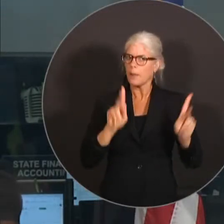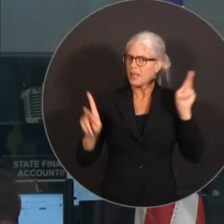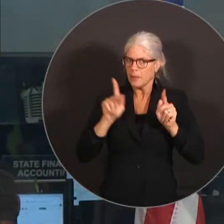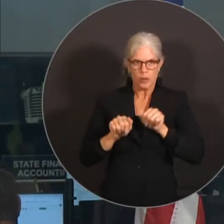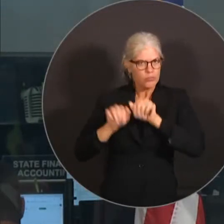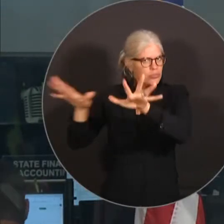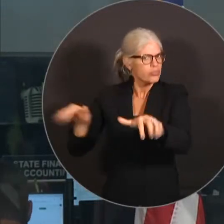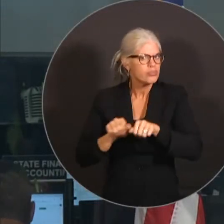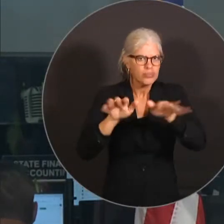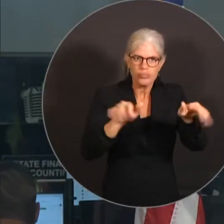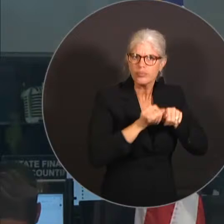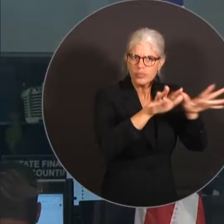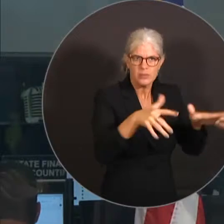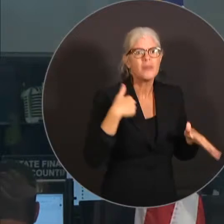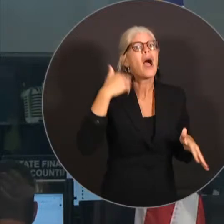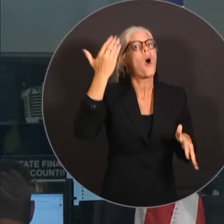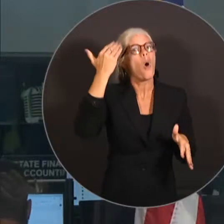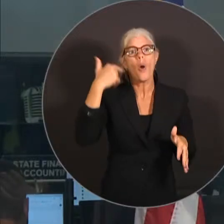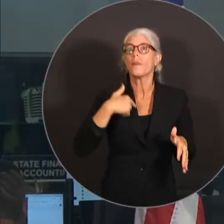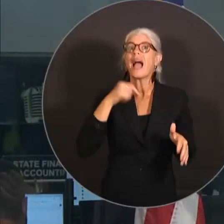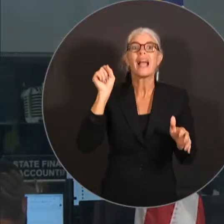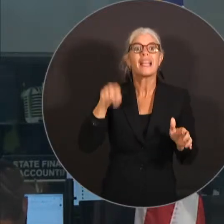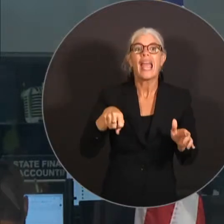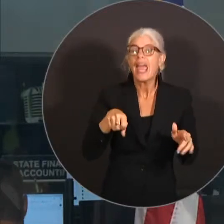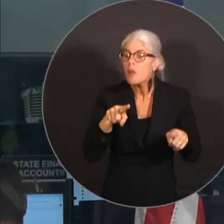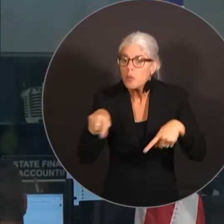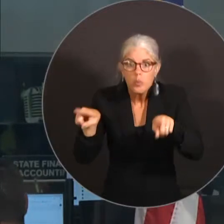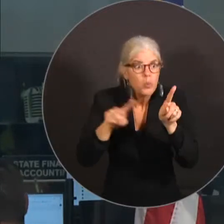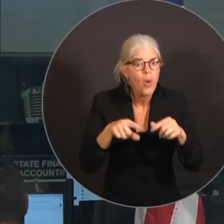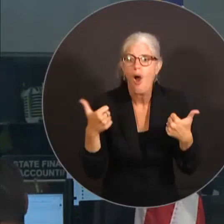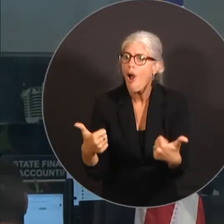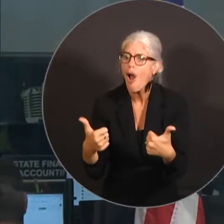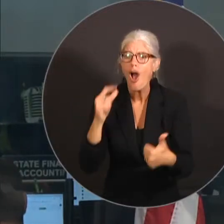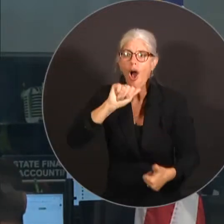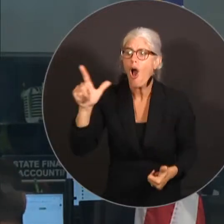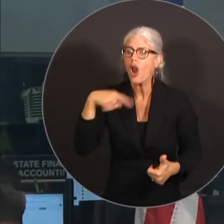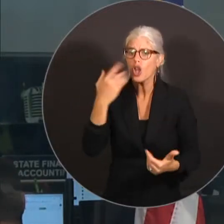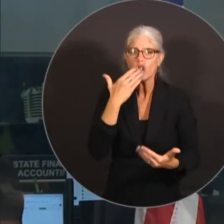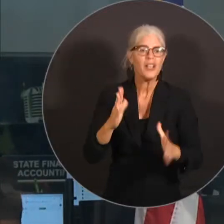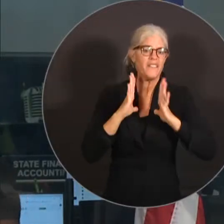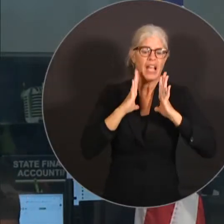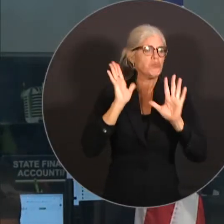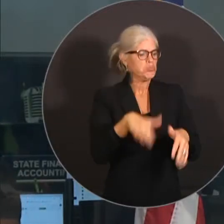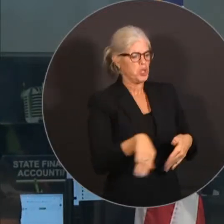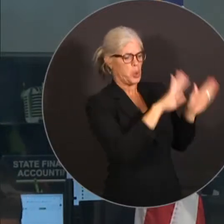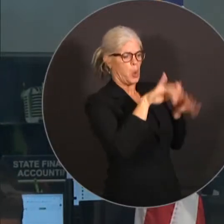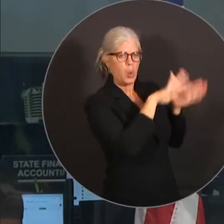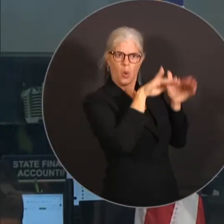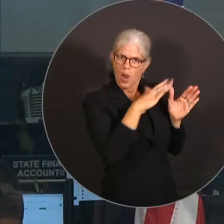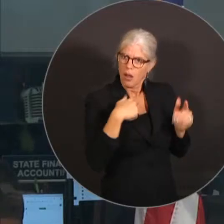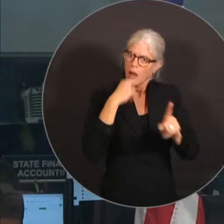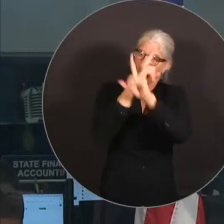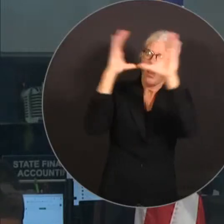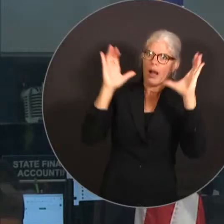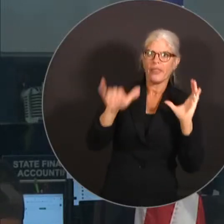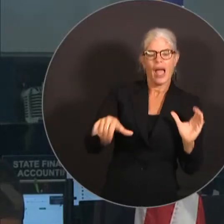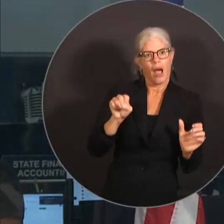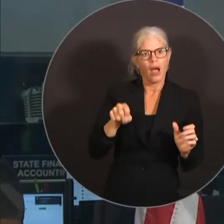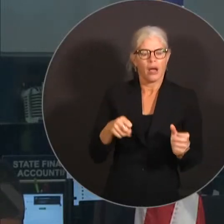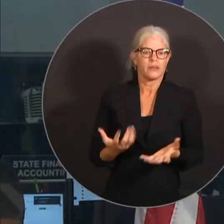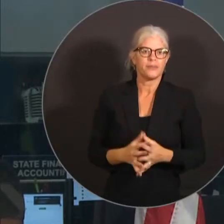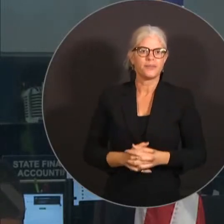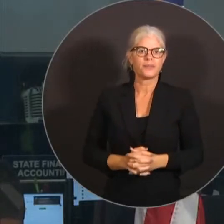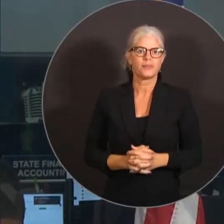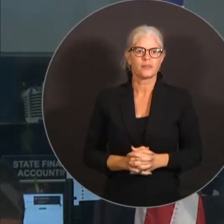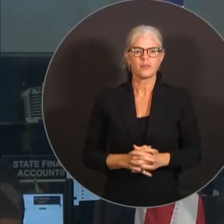But yes, I hope I can just send a bunch of them home to say, we got the job done. And FHP posted